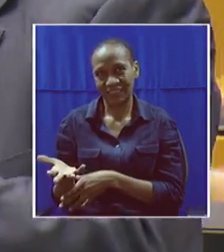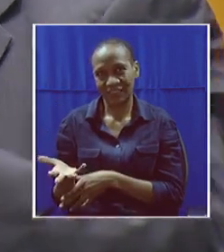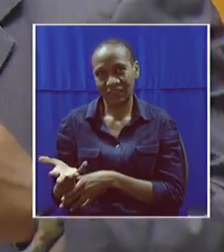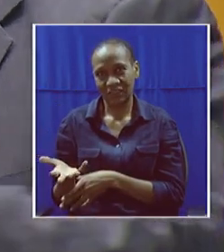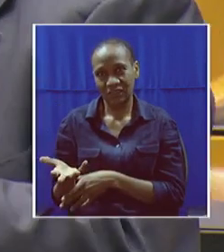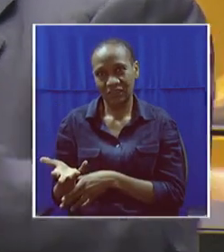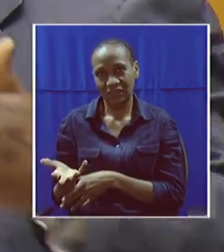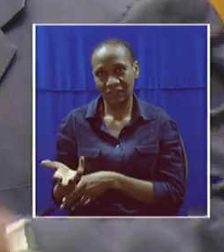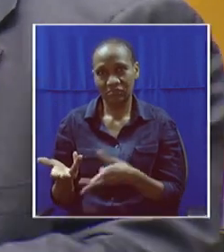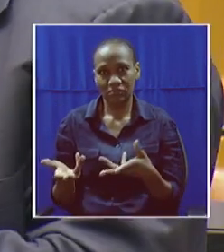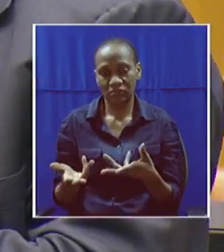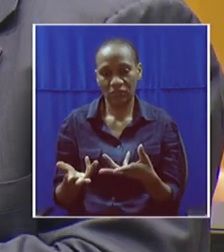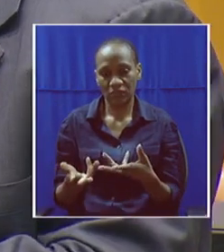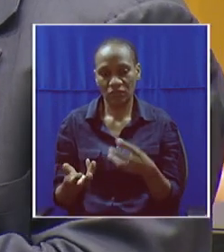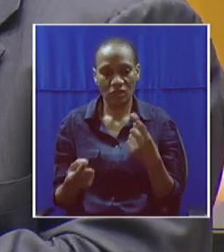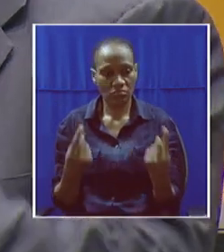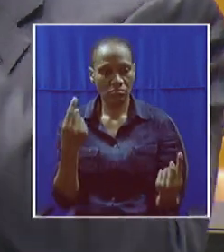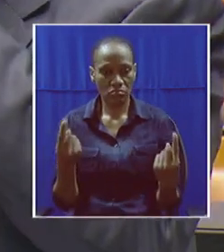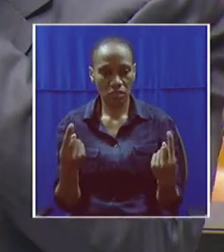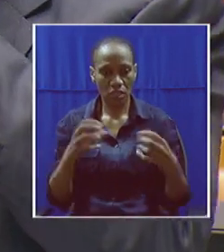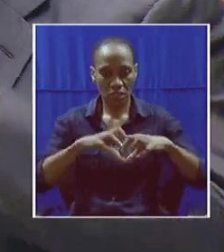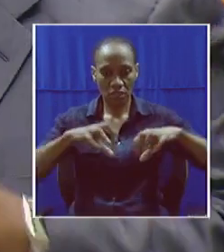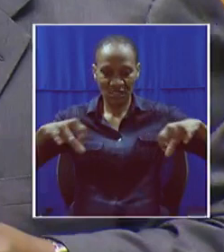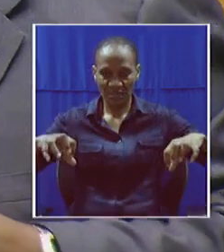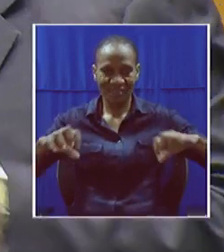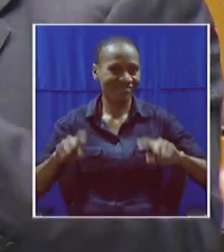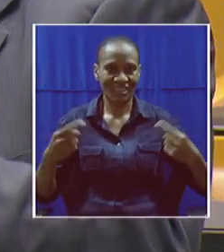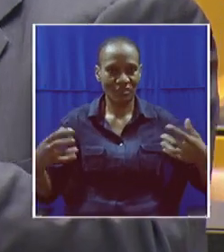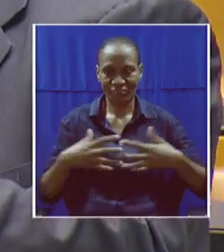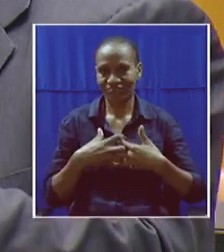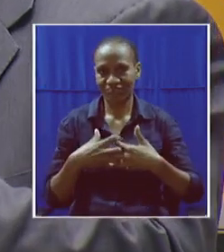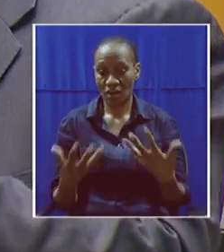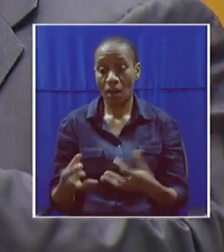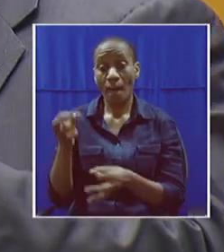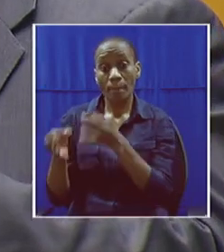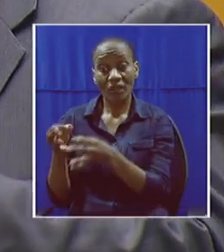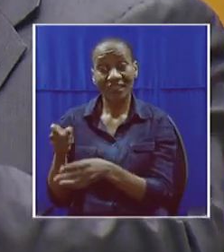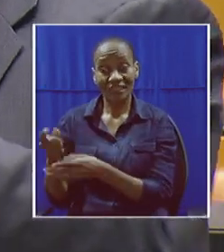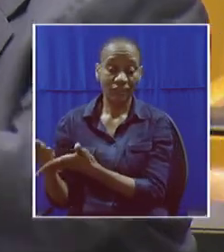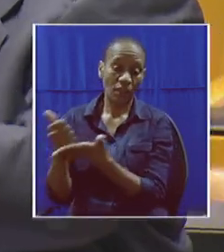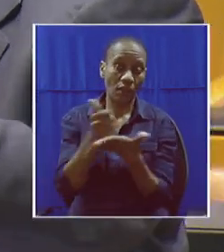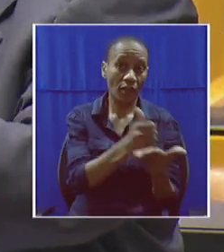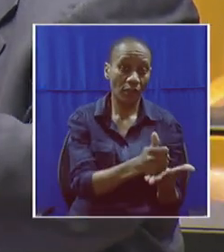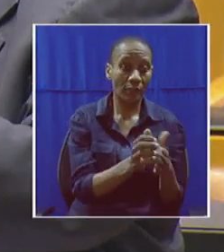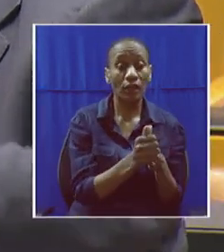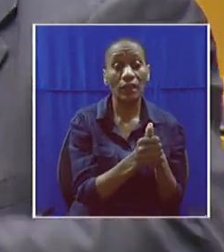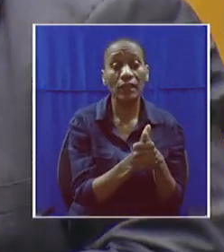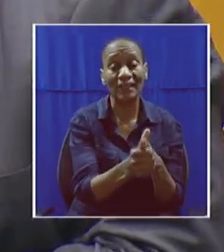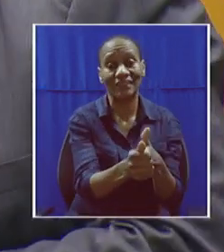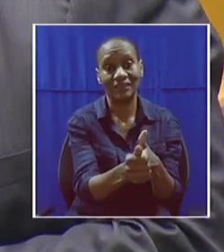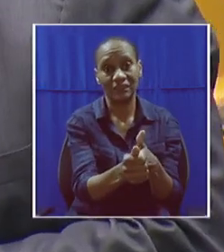uh can't separate the two and politics has to provide the the